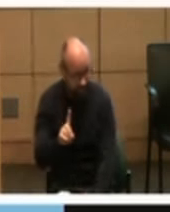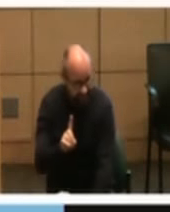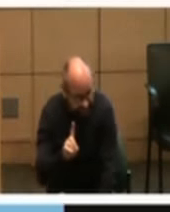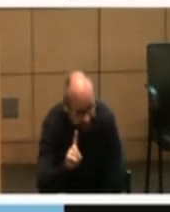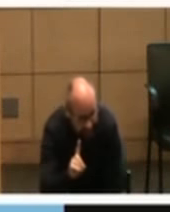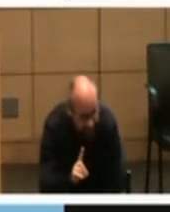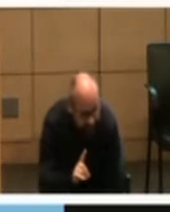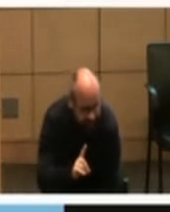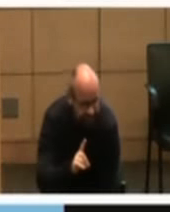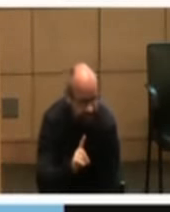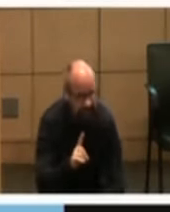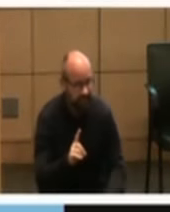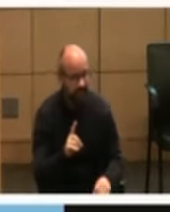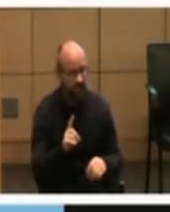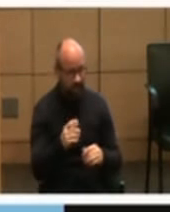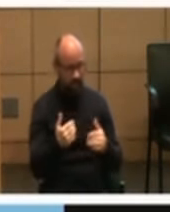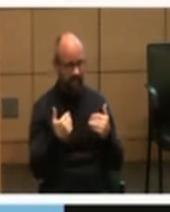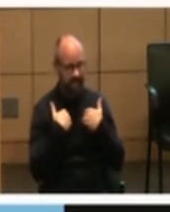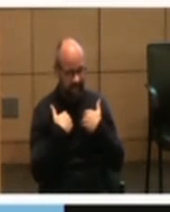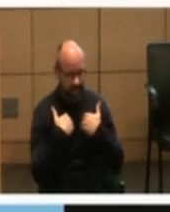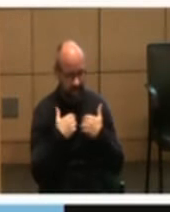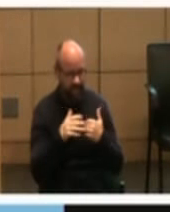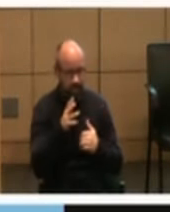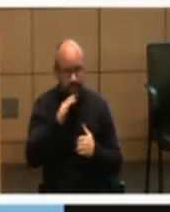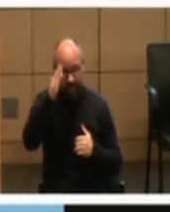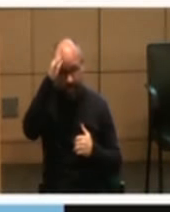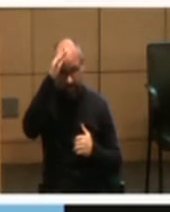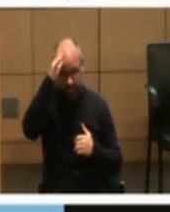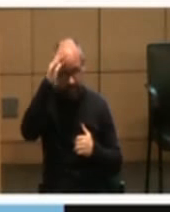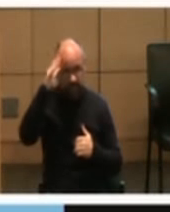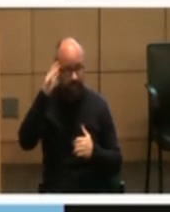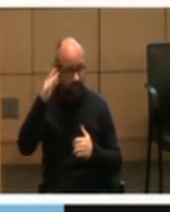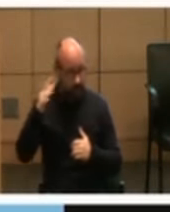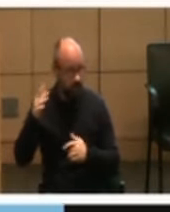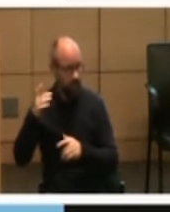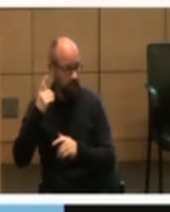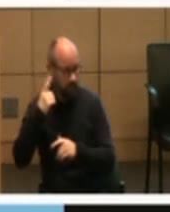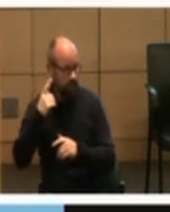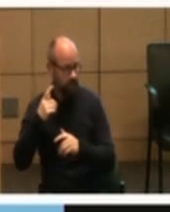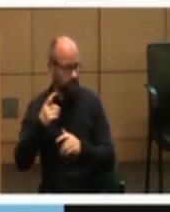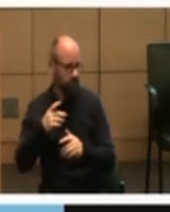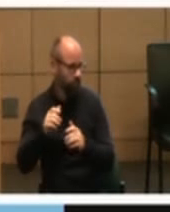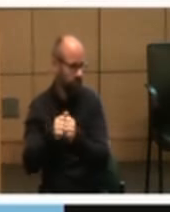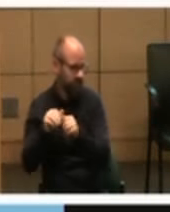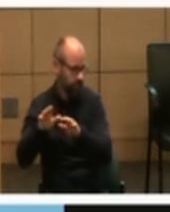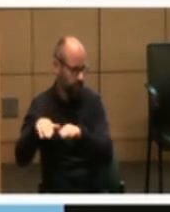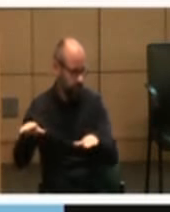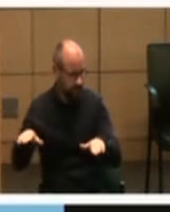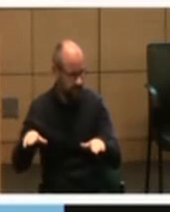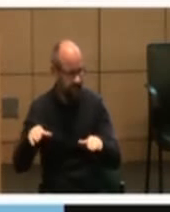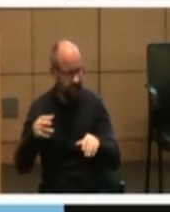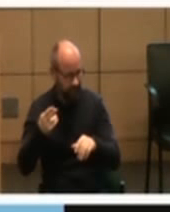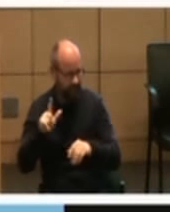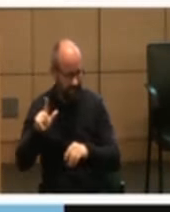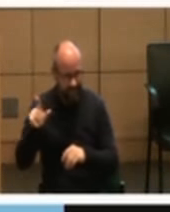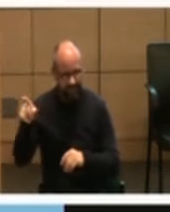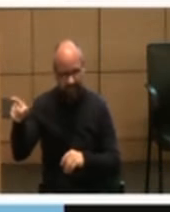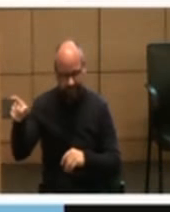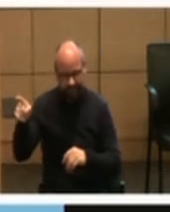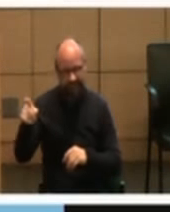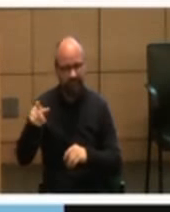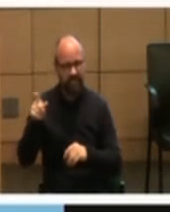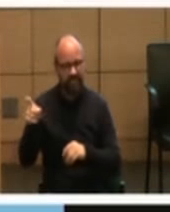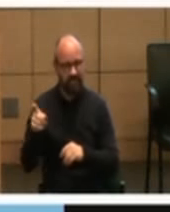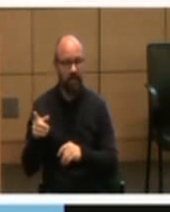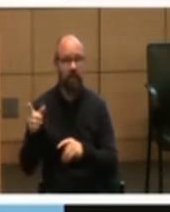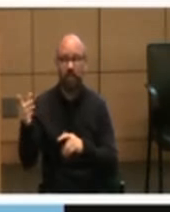had parents of the children with hearing loss that had just completed that study, completed the abbreviated profile of